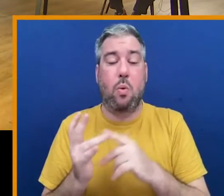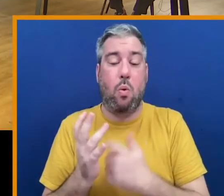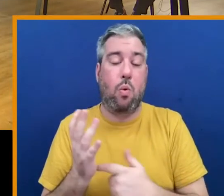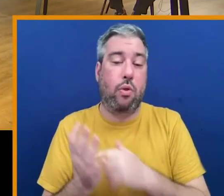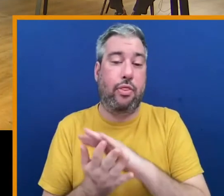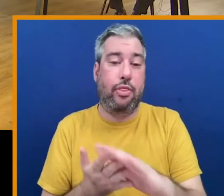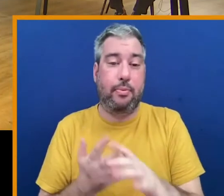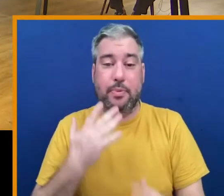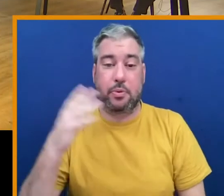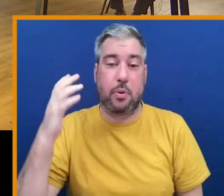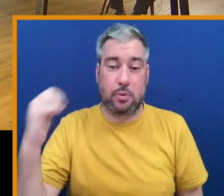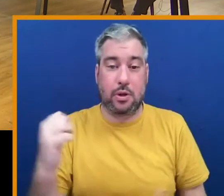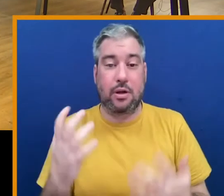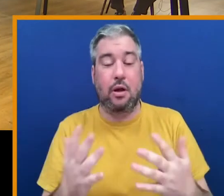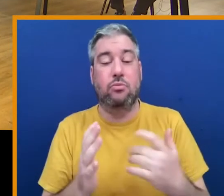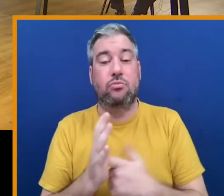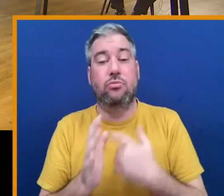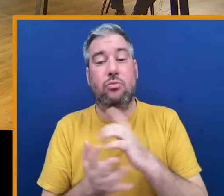Borough. Rachel.